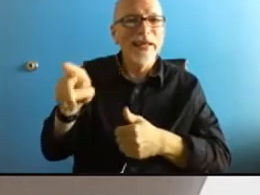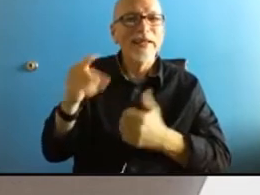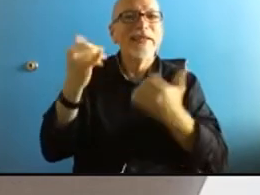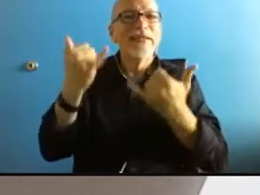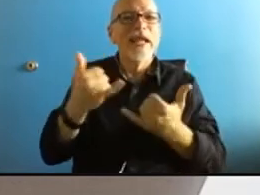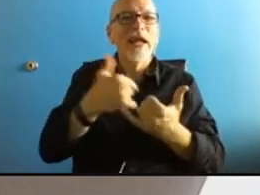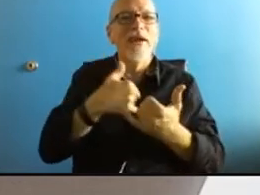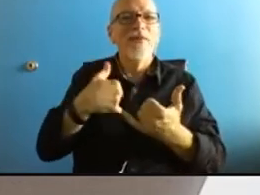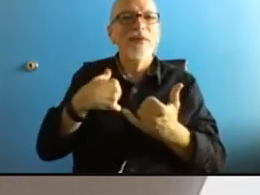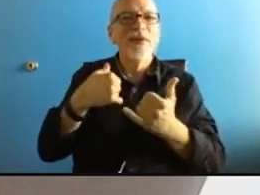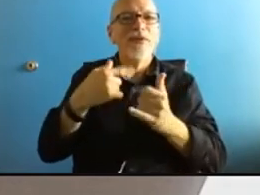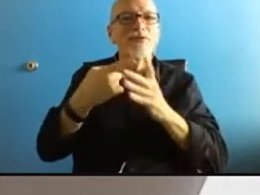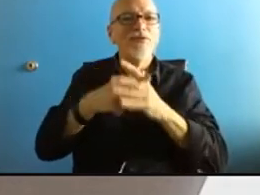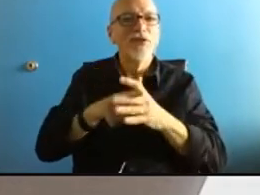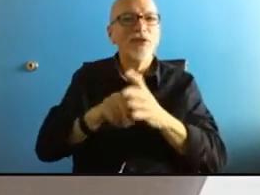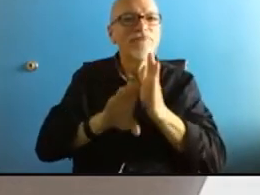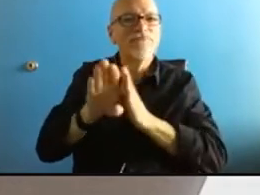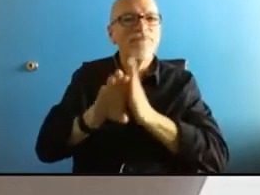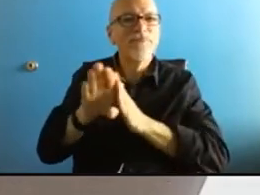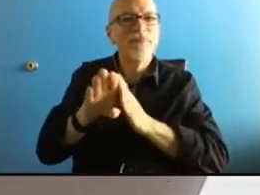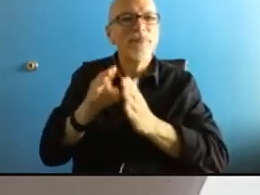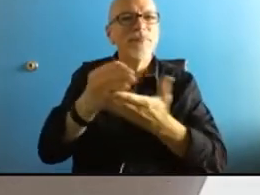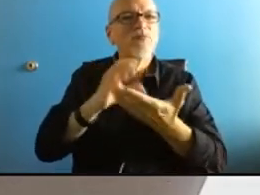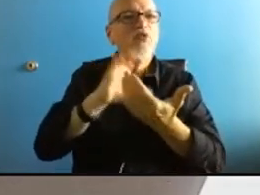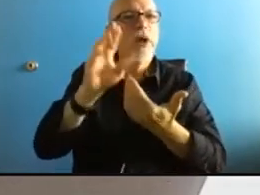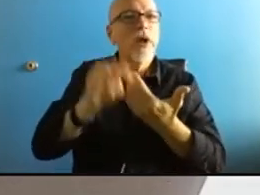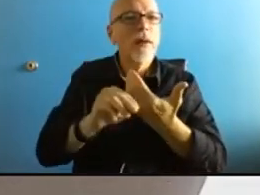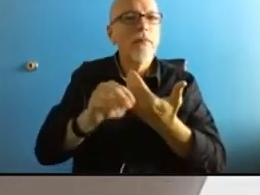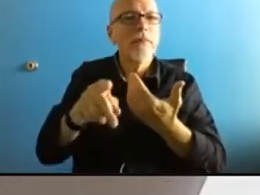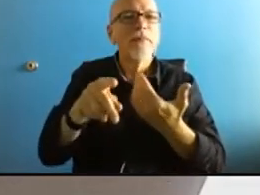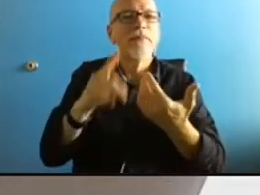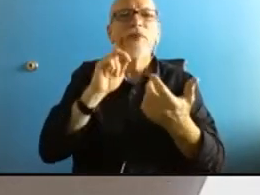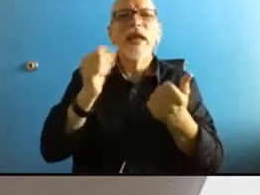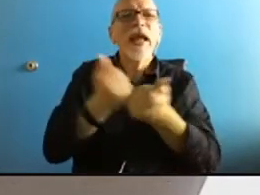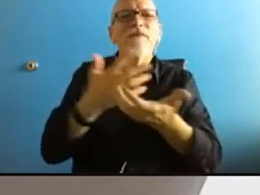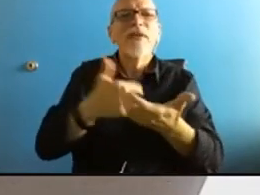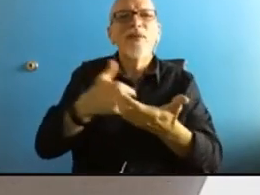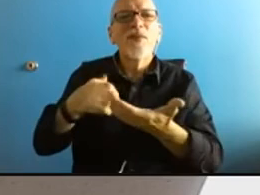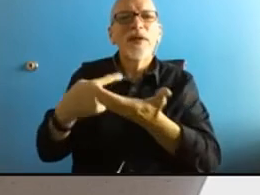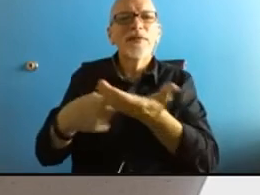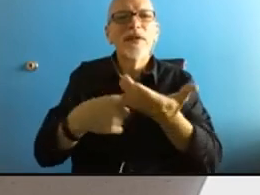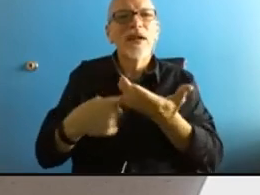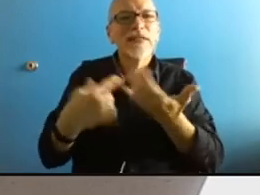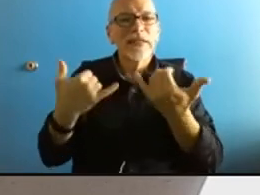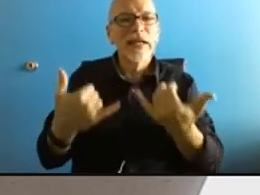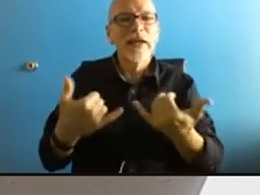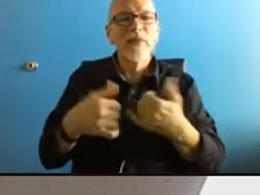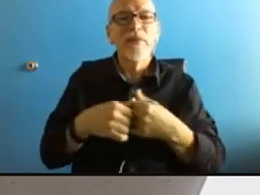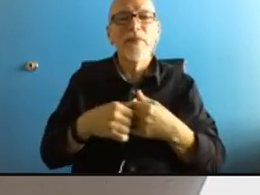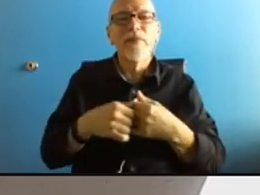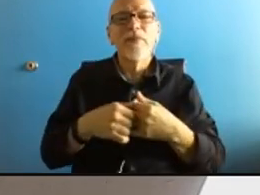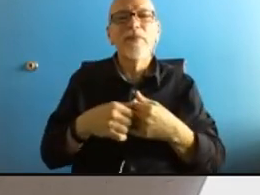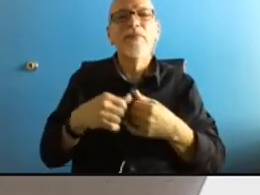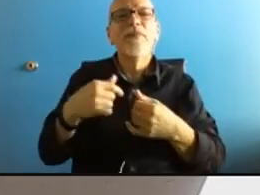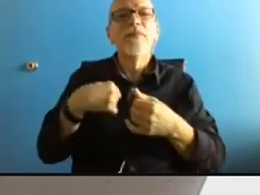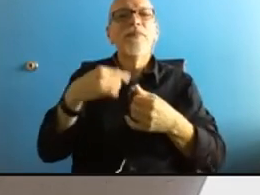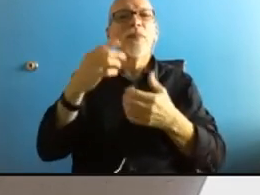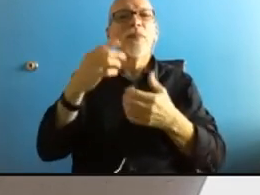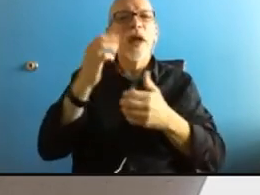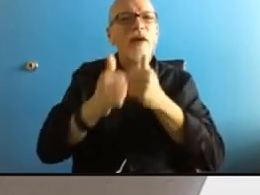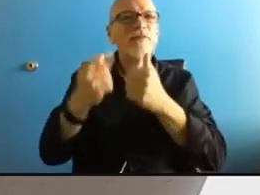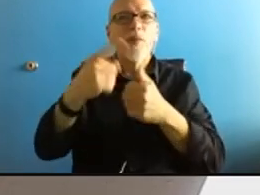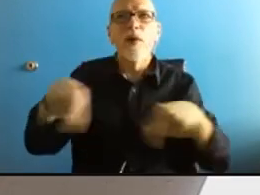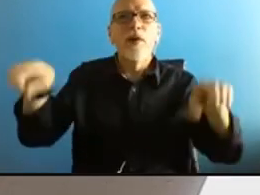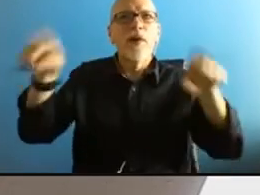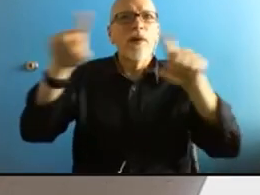actually creating some curriculum of everything that we're discussing right now, that everyone can have access to.